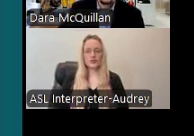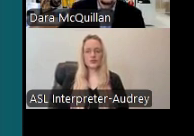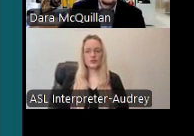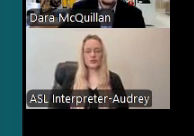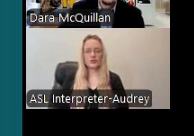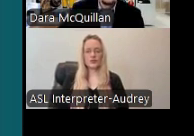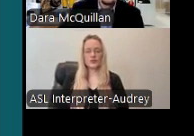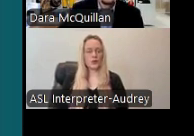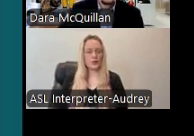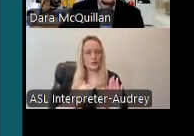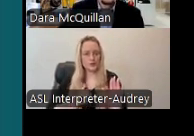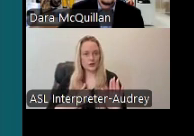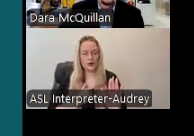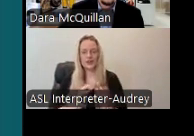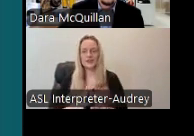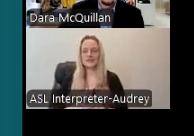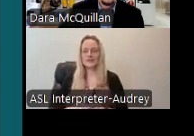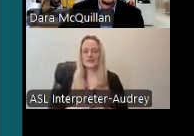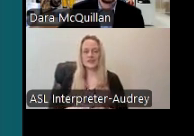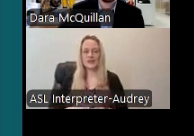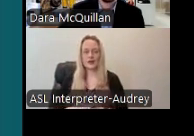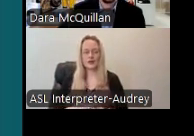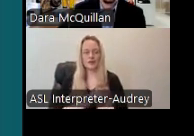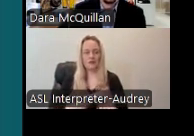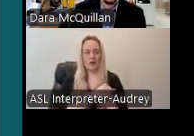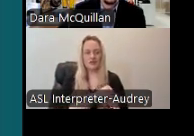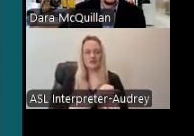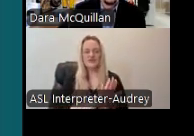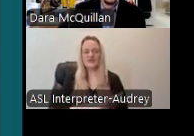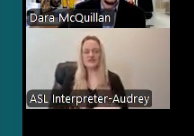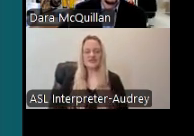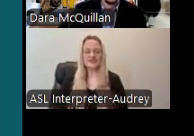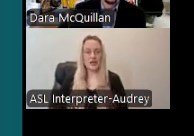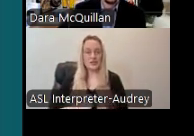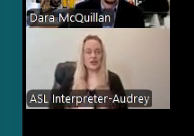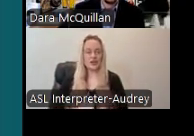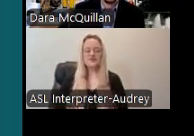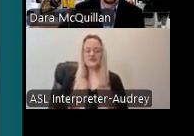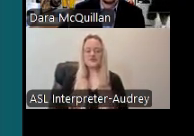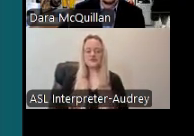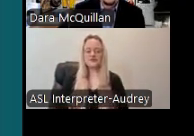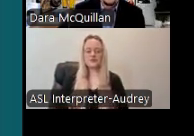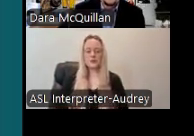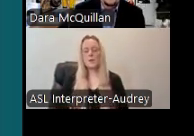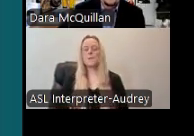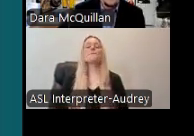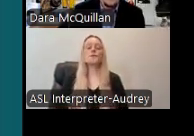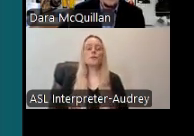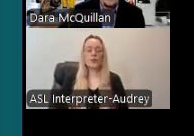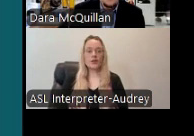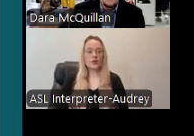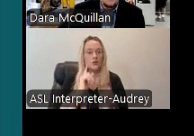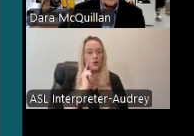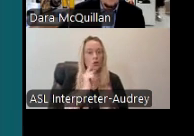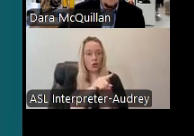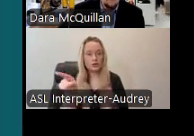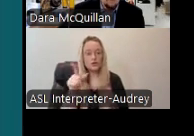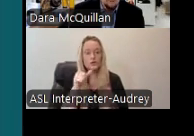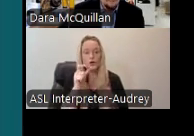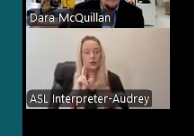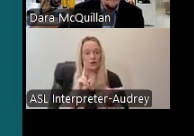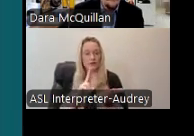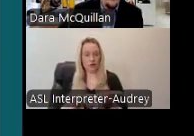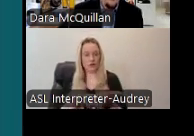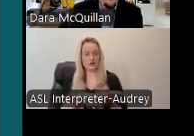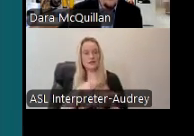I apologize. I just set off a phone here by pressing down on something. My apologies. For those of you who have logged